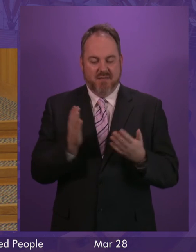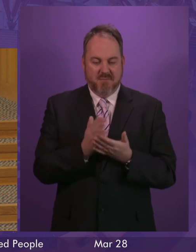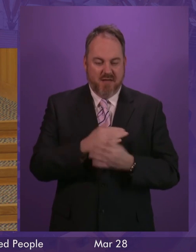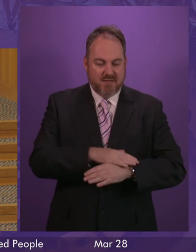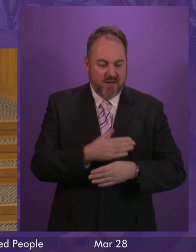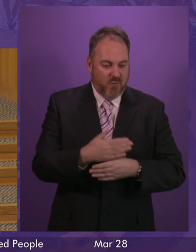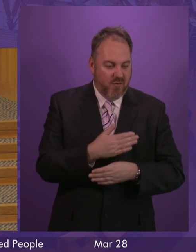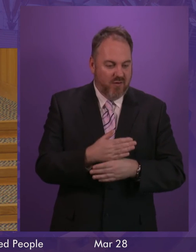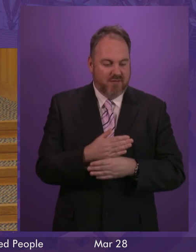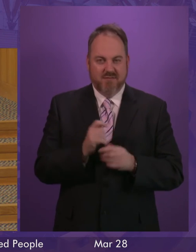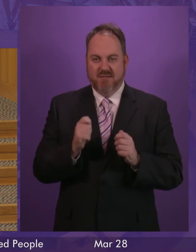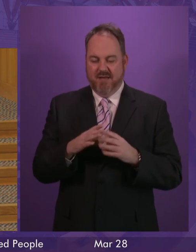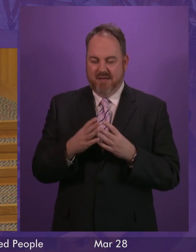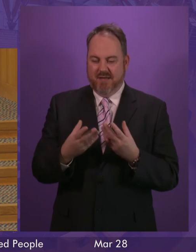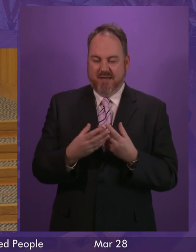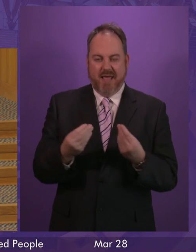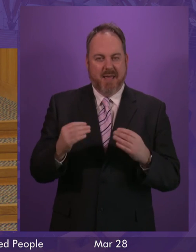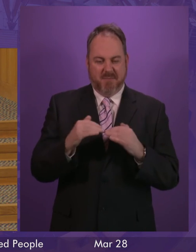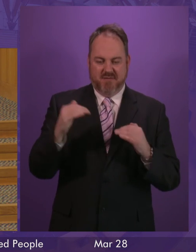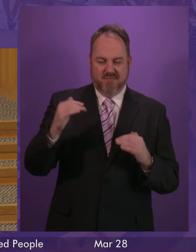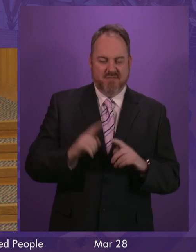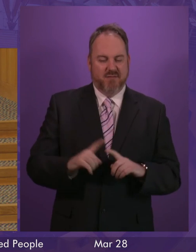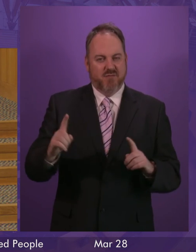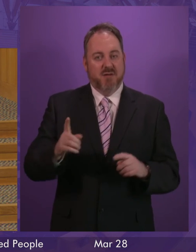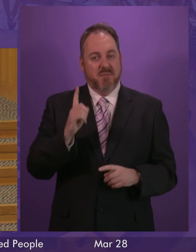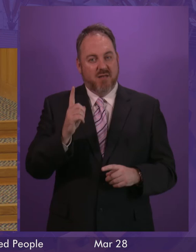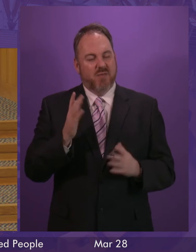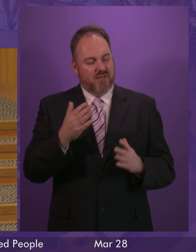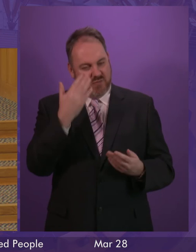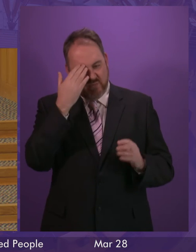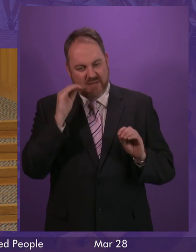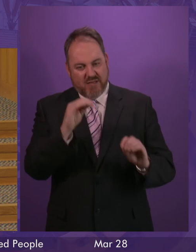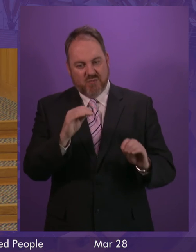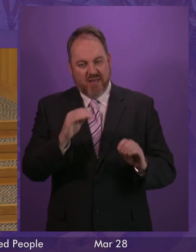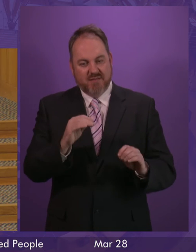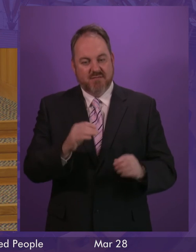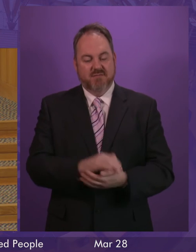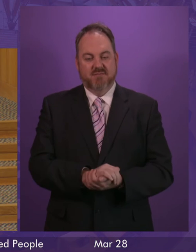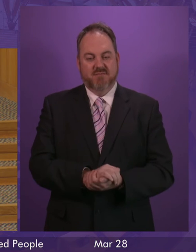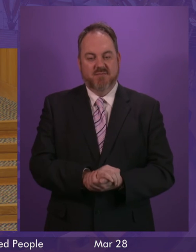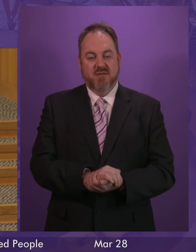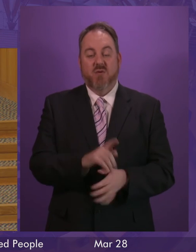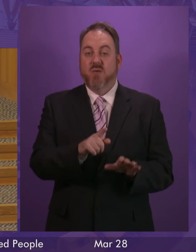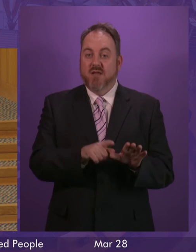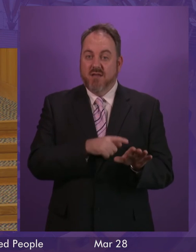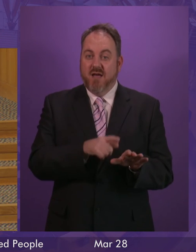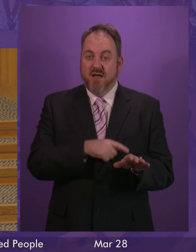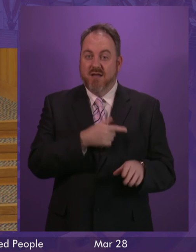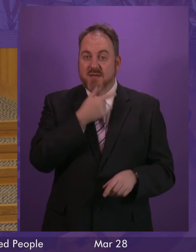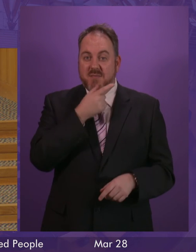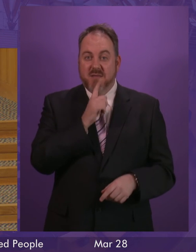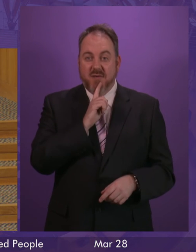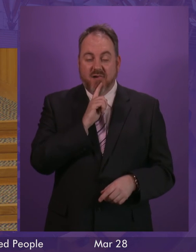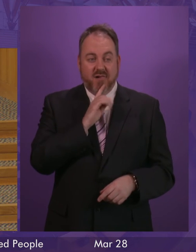on. And whilst we need to look at education, employment and training, young people are twice as likely not to be in